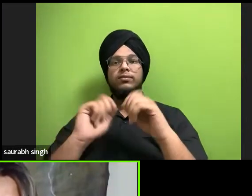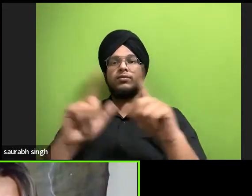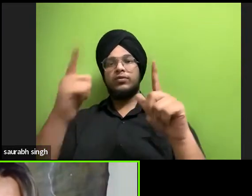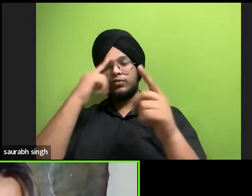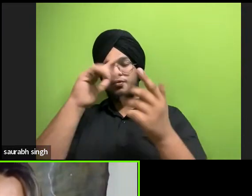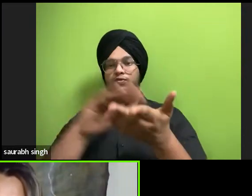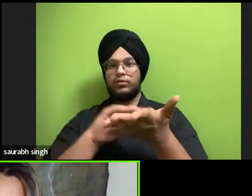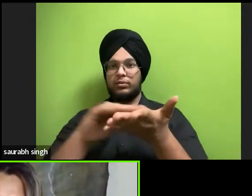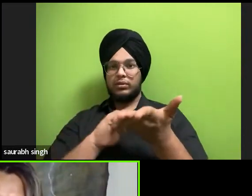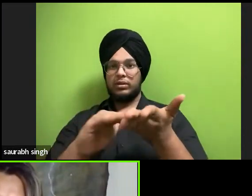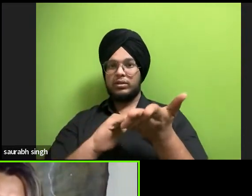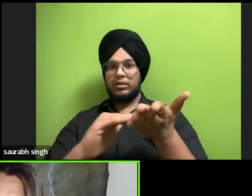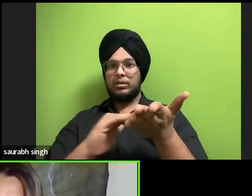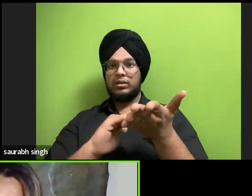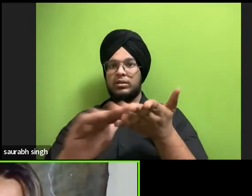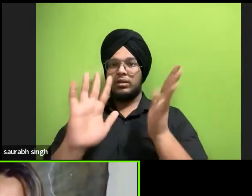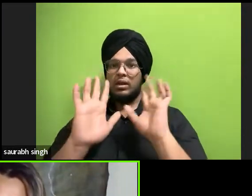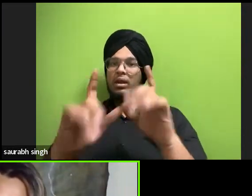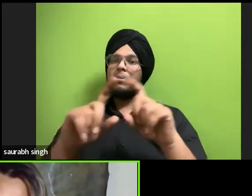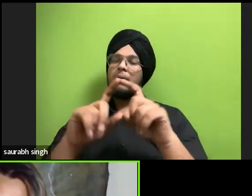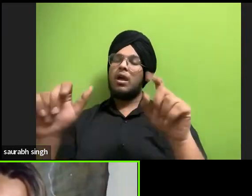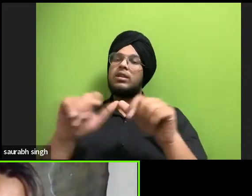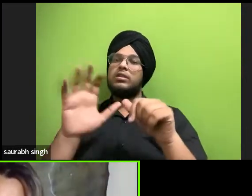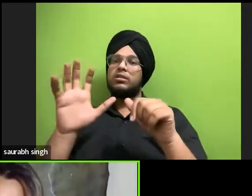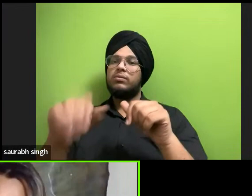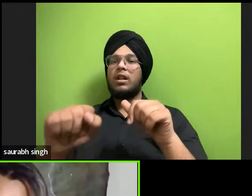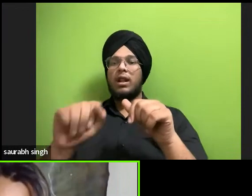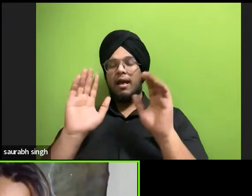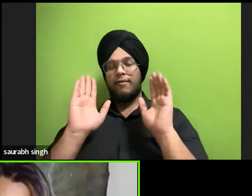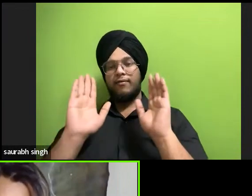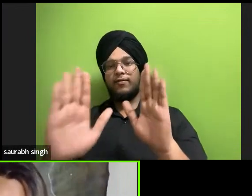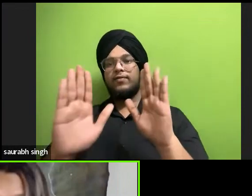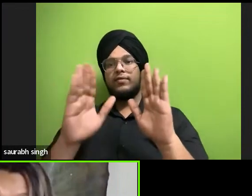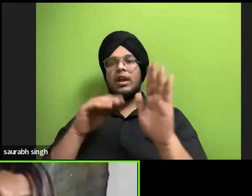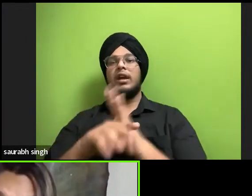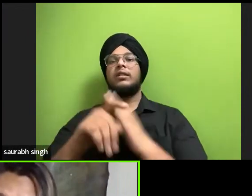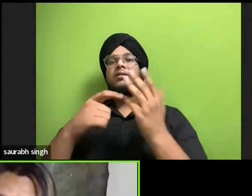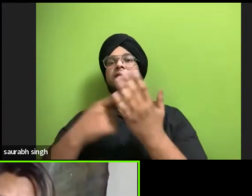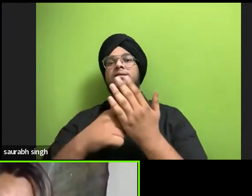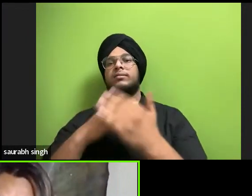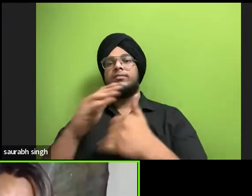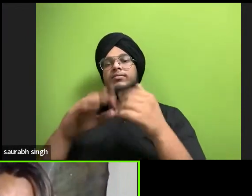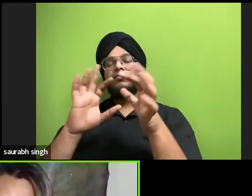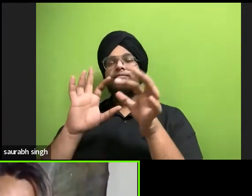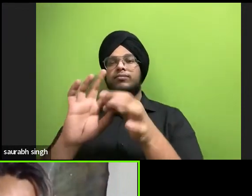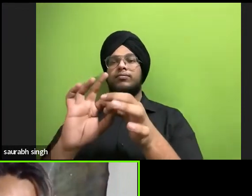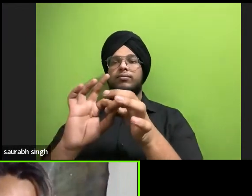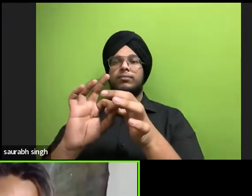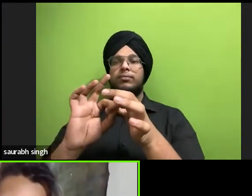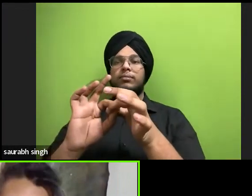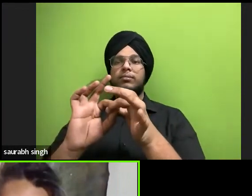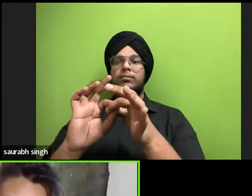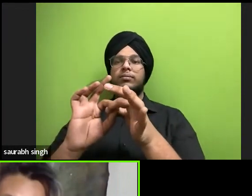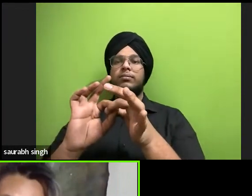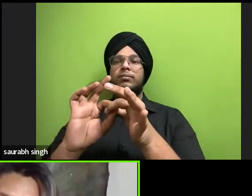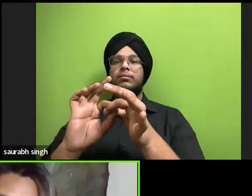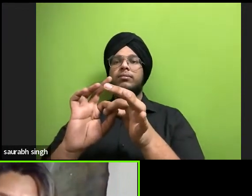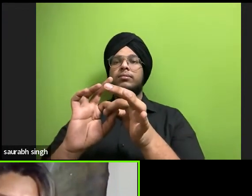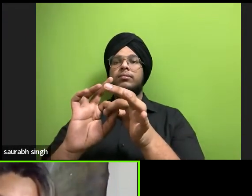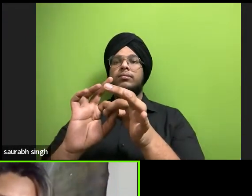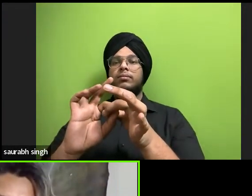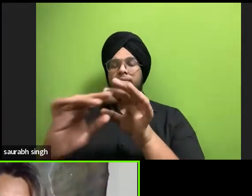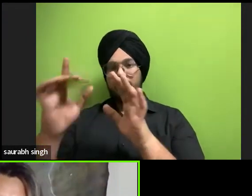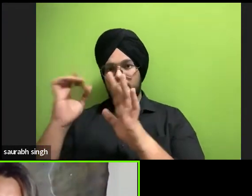footprint is completely accessible in relation to vision impaired. So we are